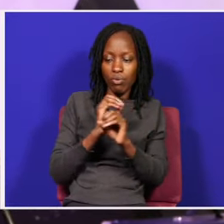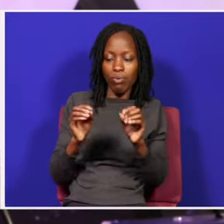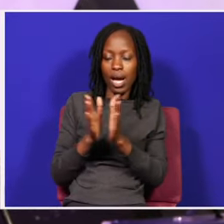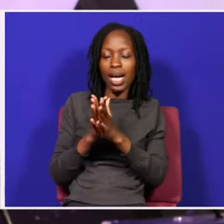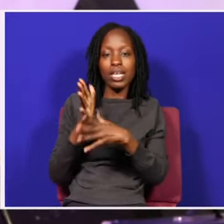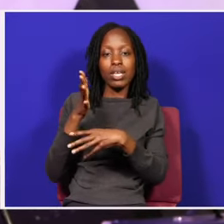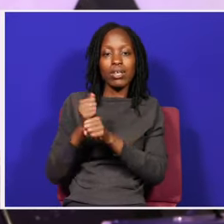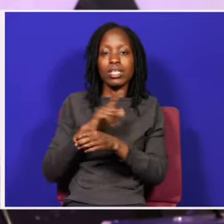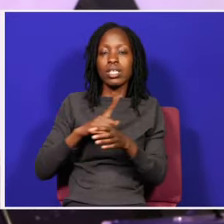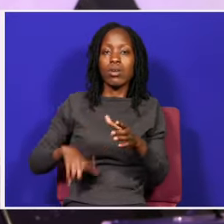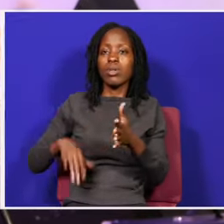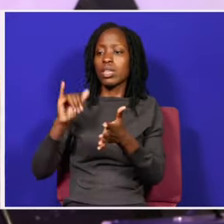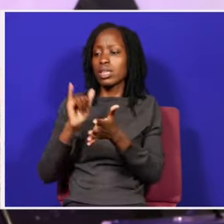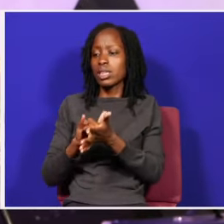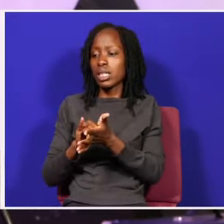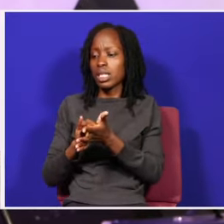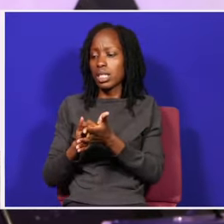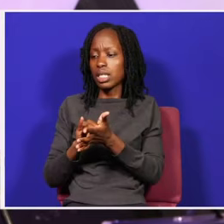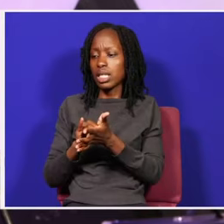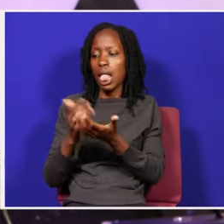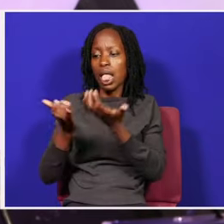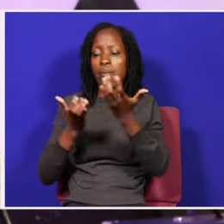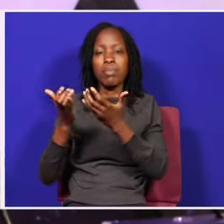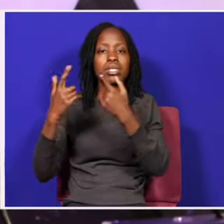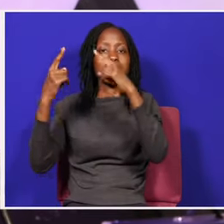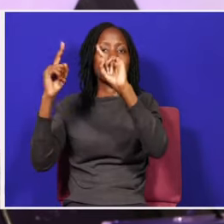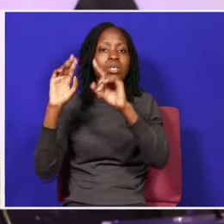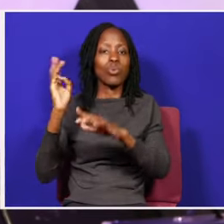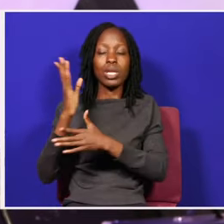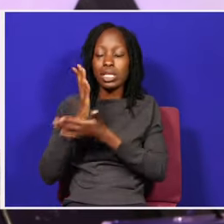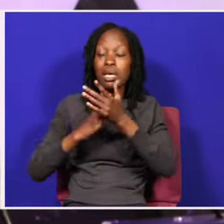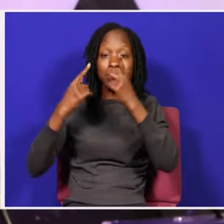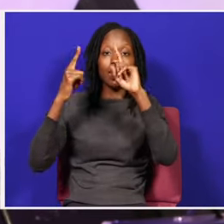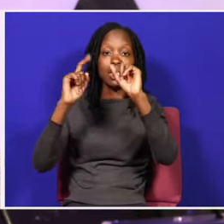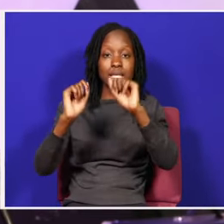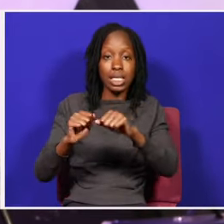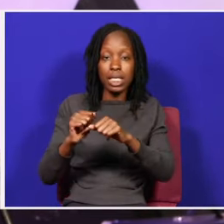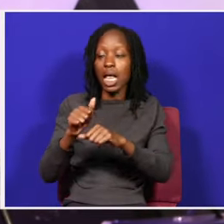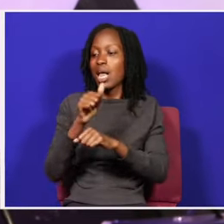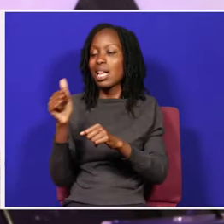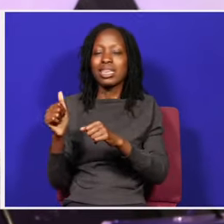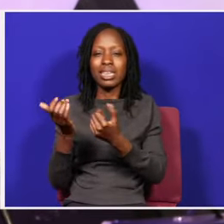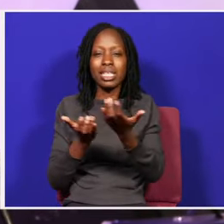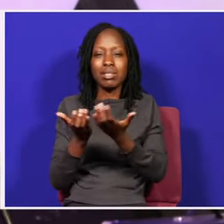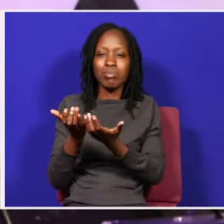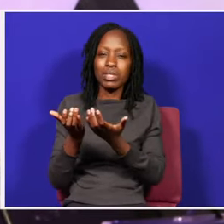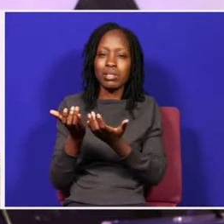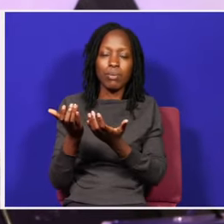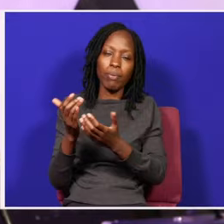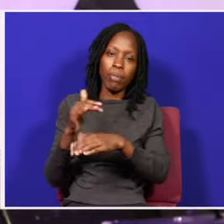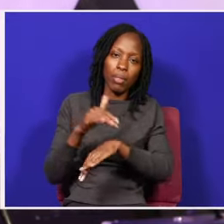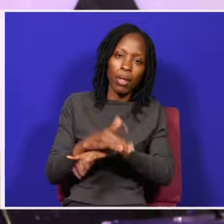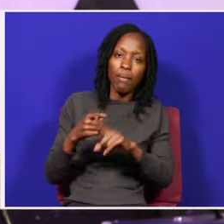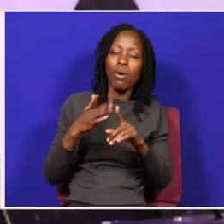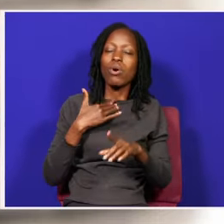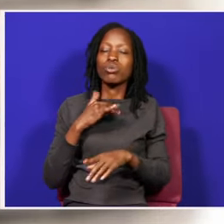was going to work out. And for some, it did. And for some others, you're still in there, and I want to encourage you to stay committed